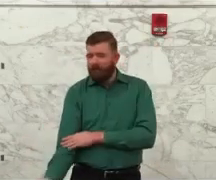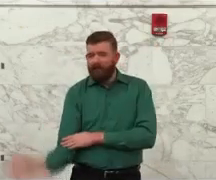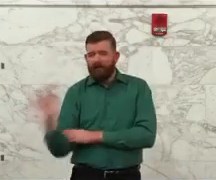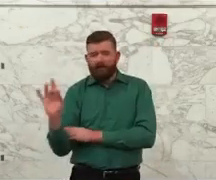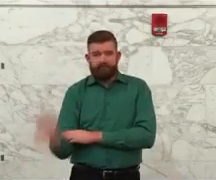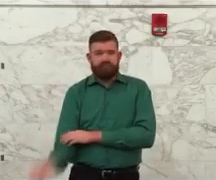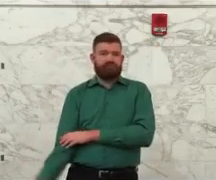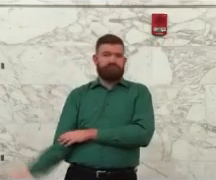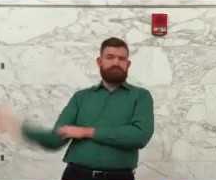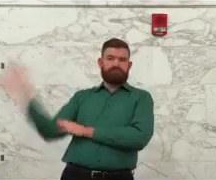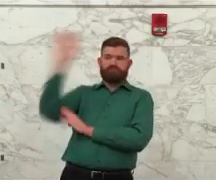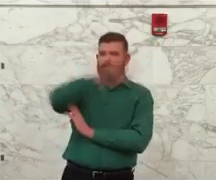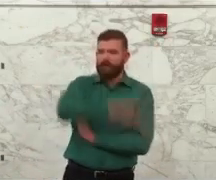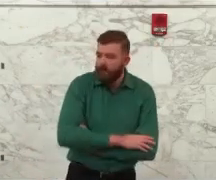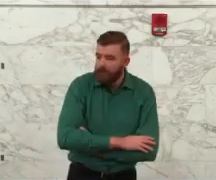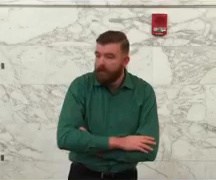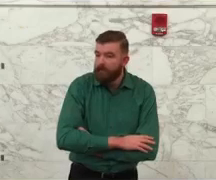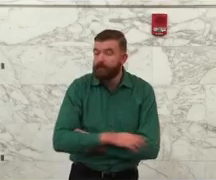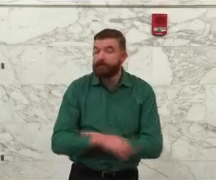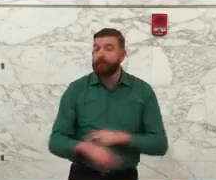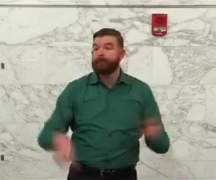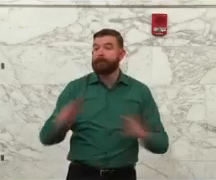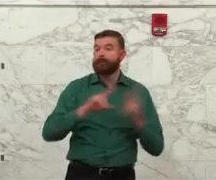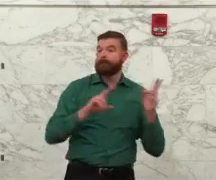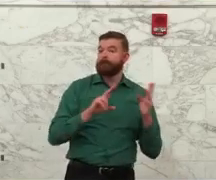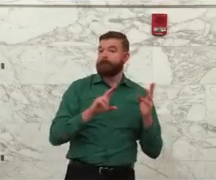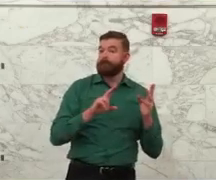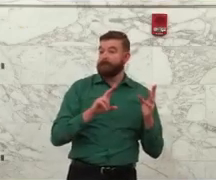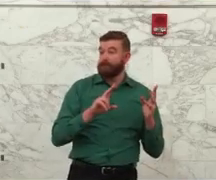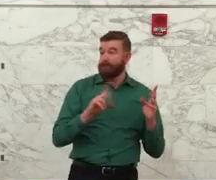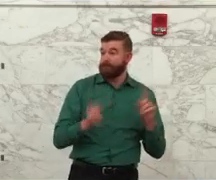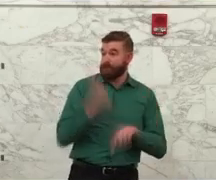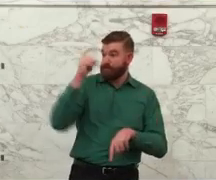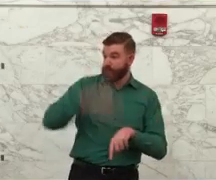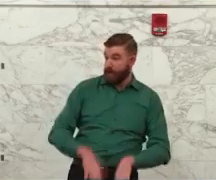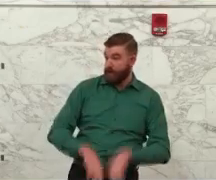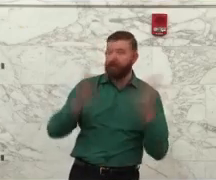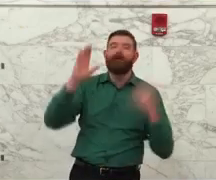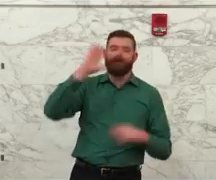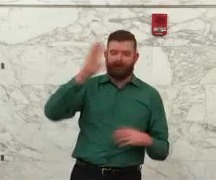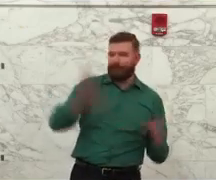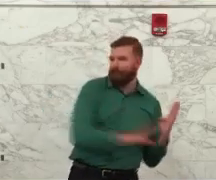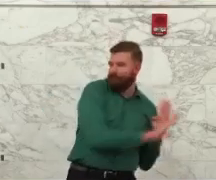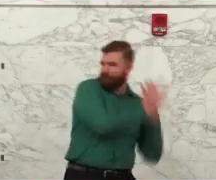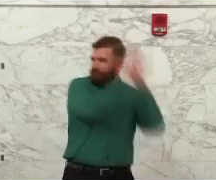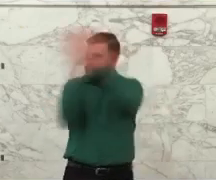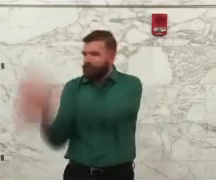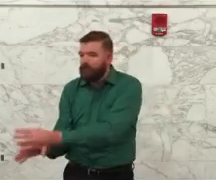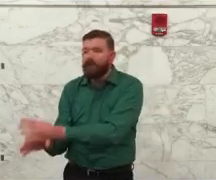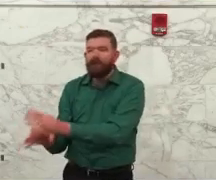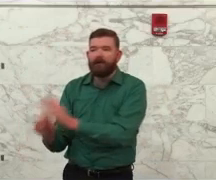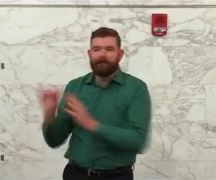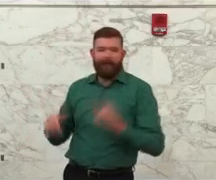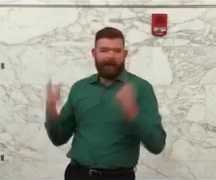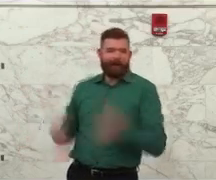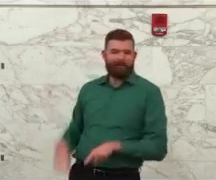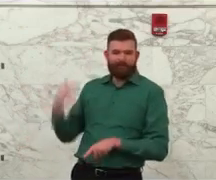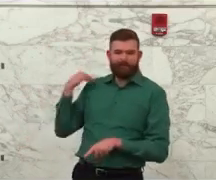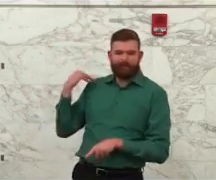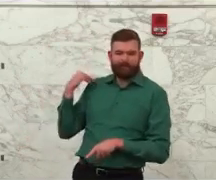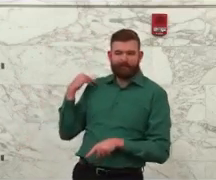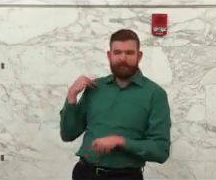day, the process will begin to smooth itself. That's assuming the manpower and the supplies, again, we're relying on the feds for a lot